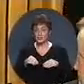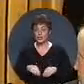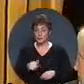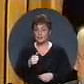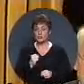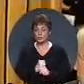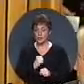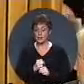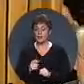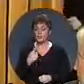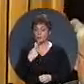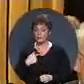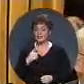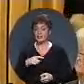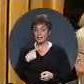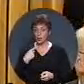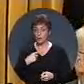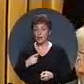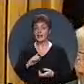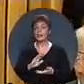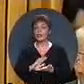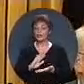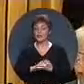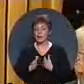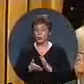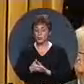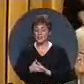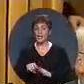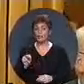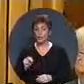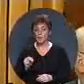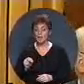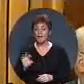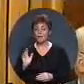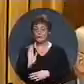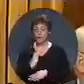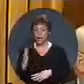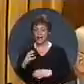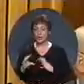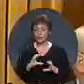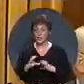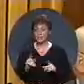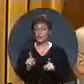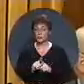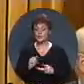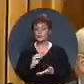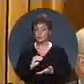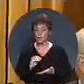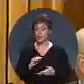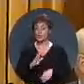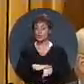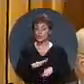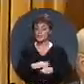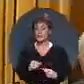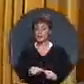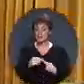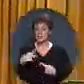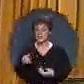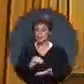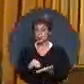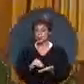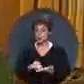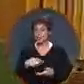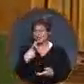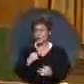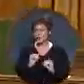$24,000, $1,000 a day. Can the minister confirm that when we talk about Normand Forêt Communication and his senior advisor, we're